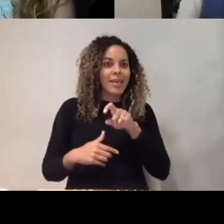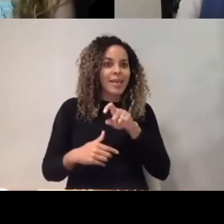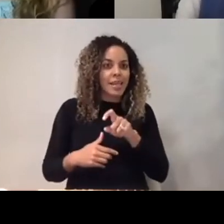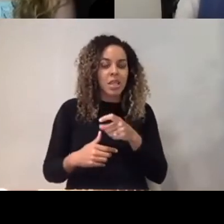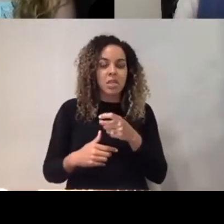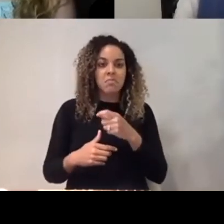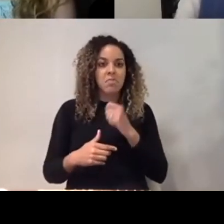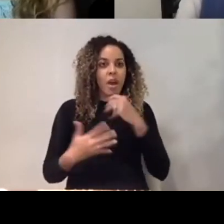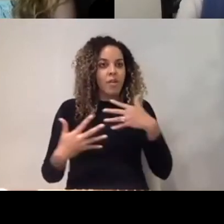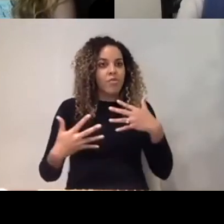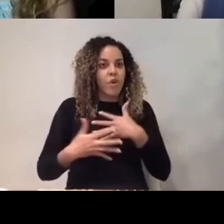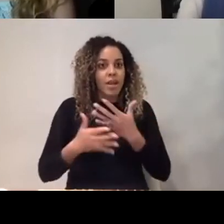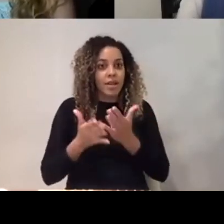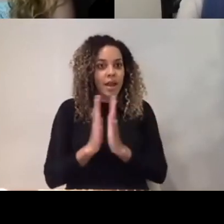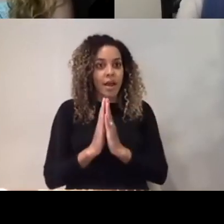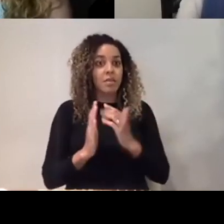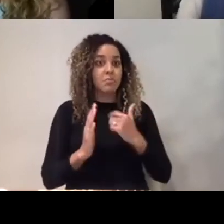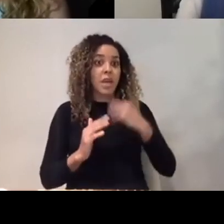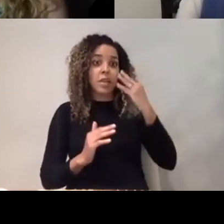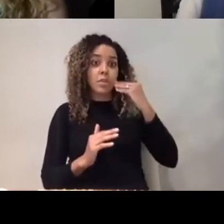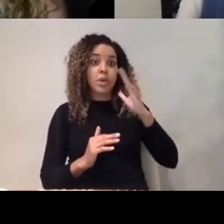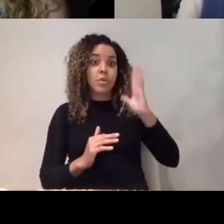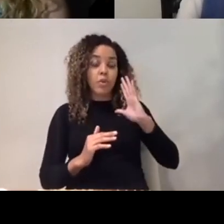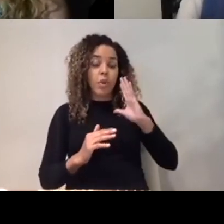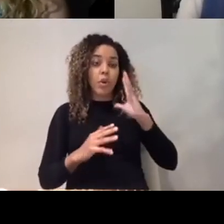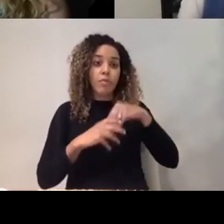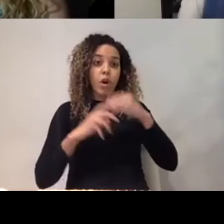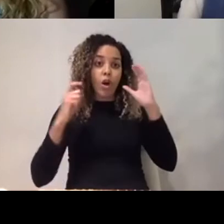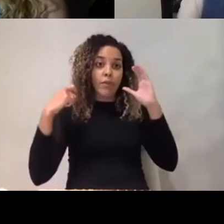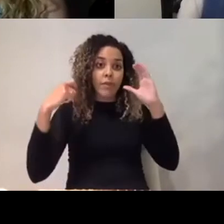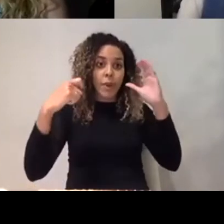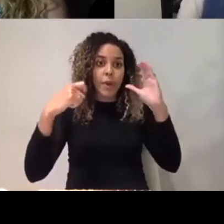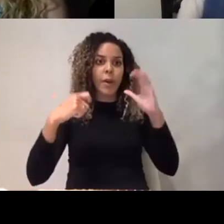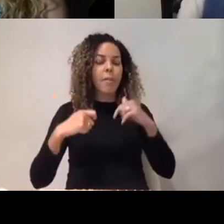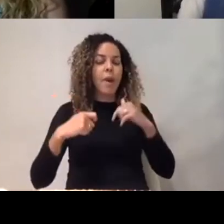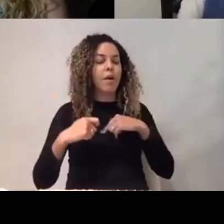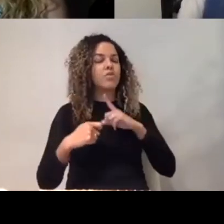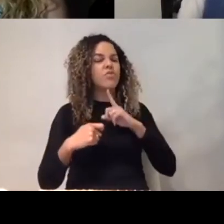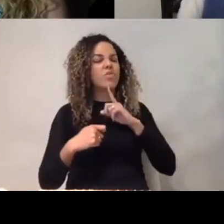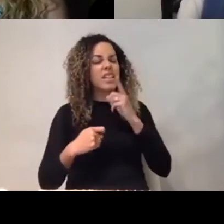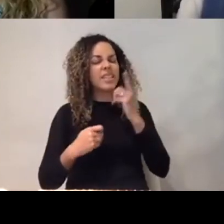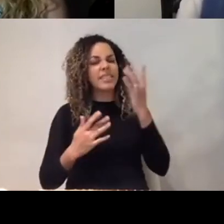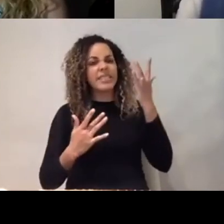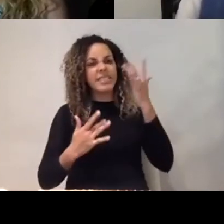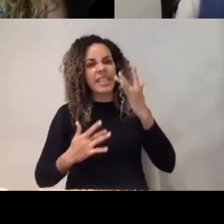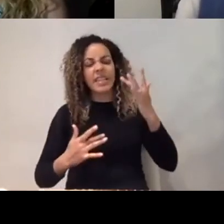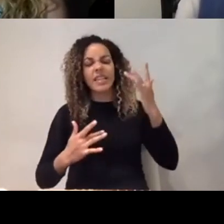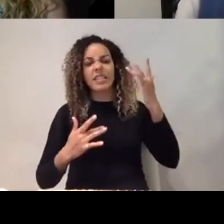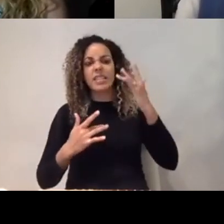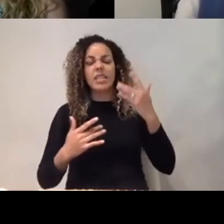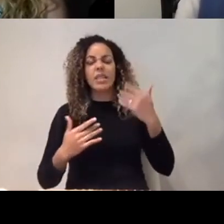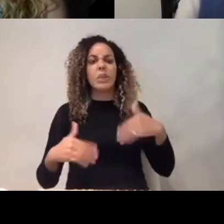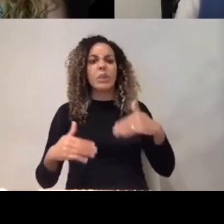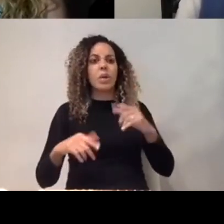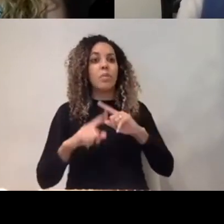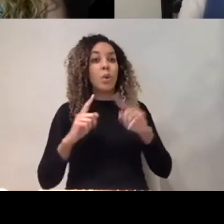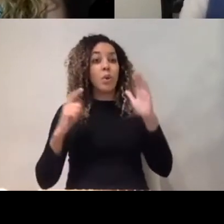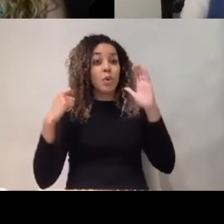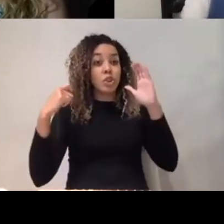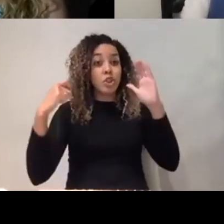I was filming and I was really sick, and we were shooting for an entire